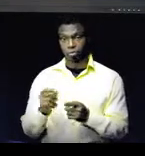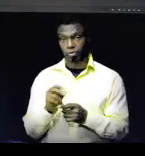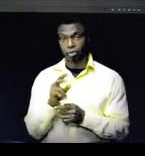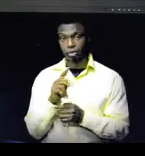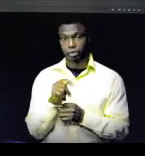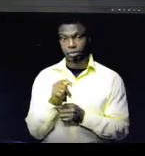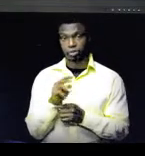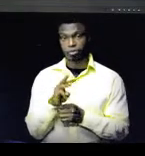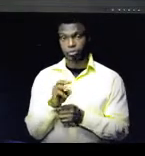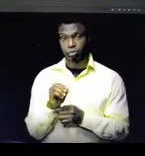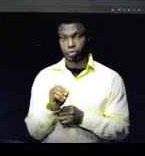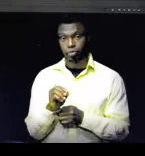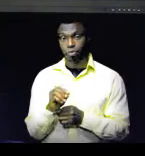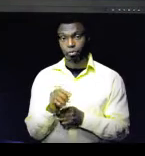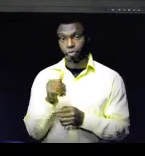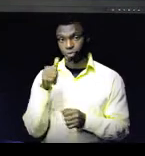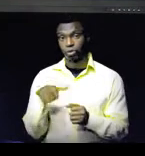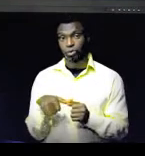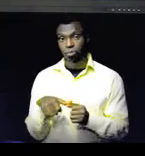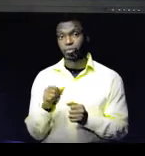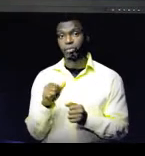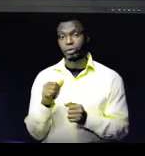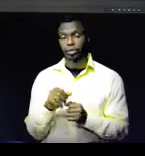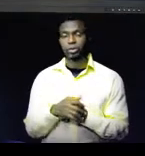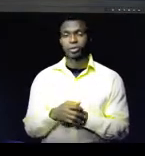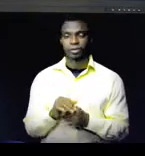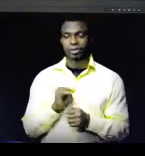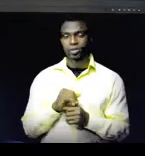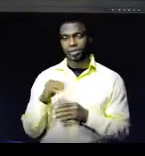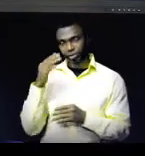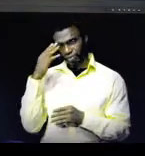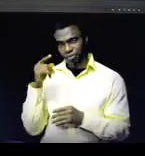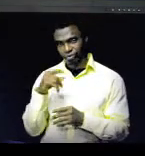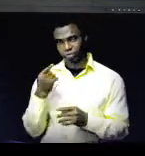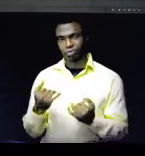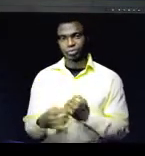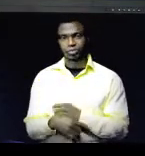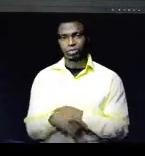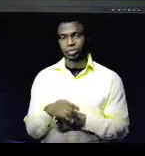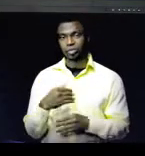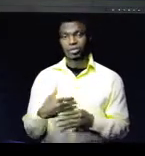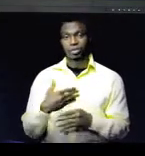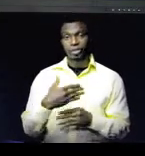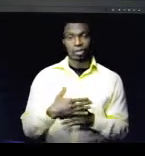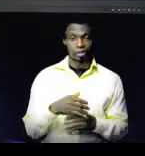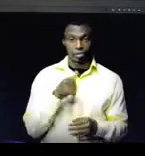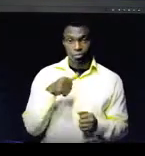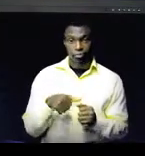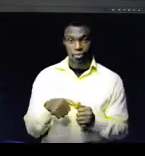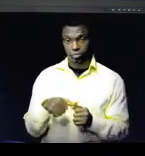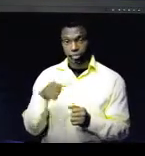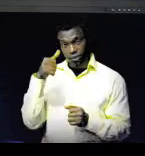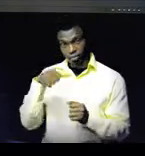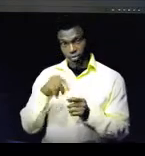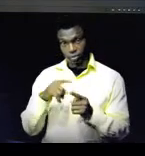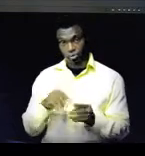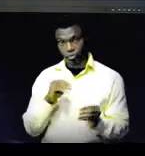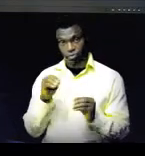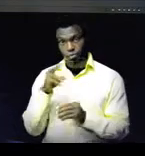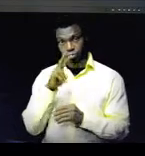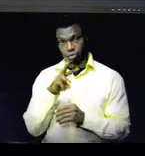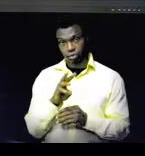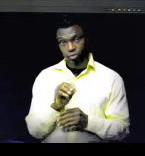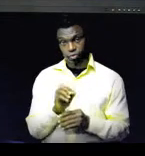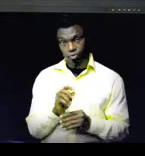write that TW0. Did you forget? Well, I'll pardon you for today, but subsequently, always remember to put the